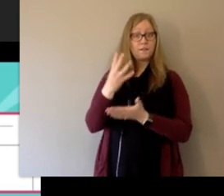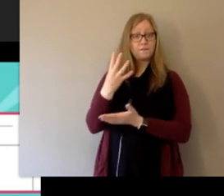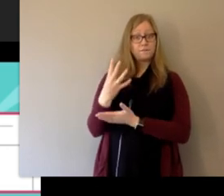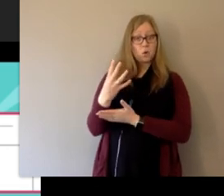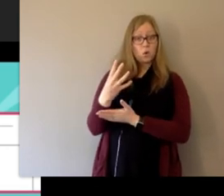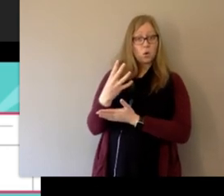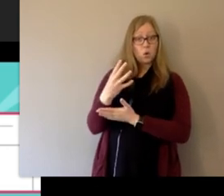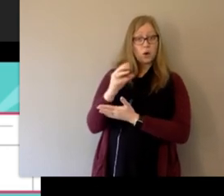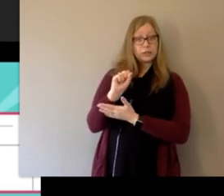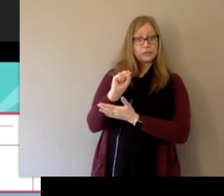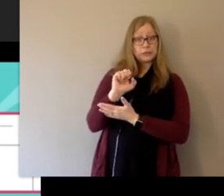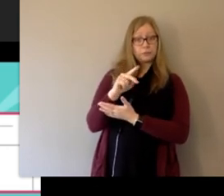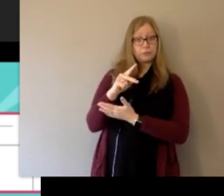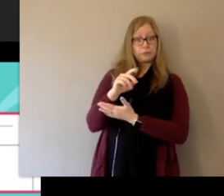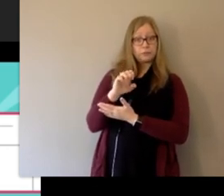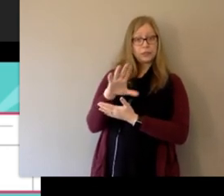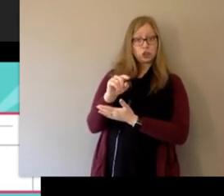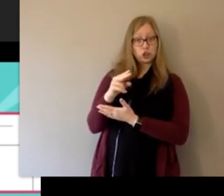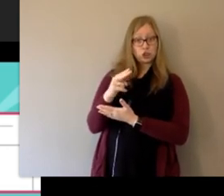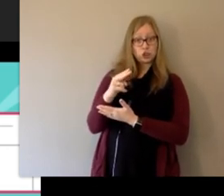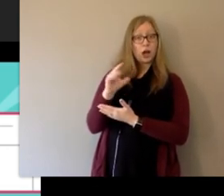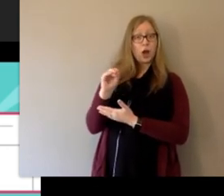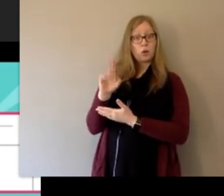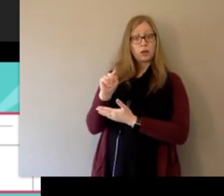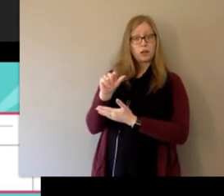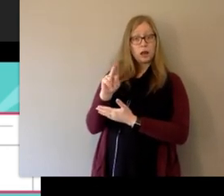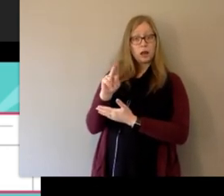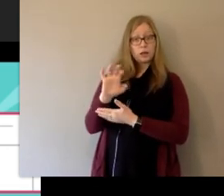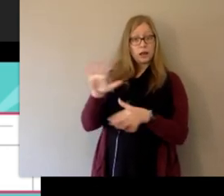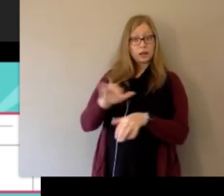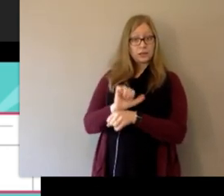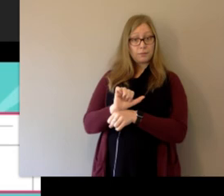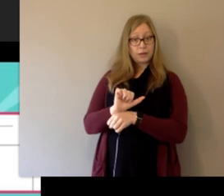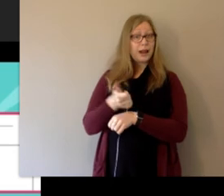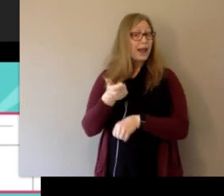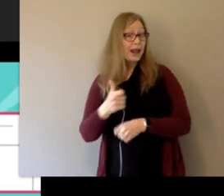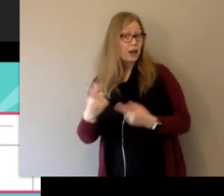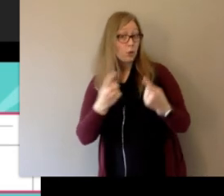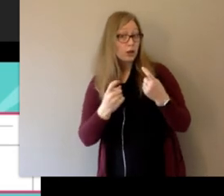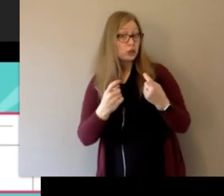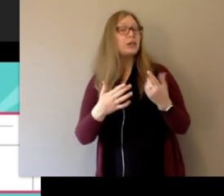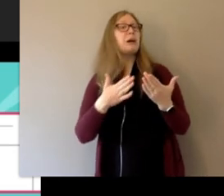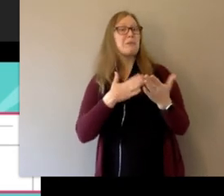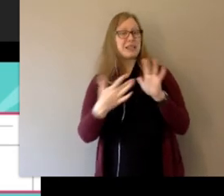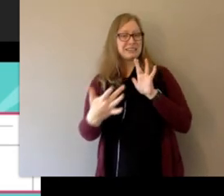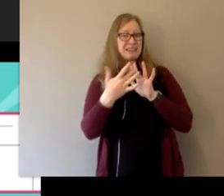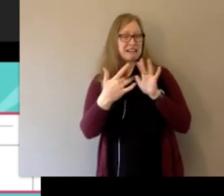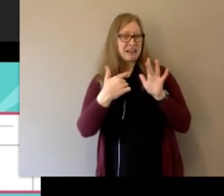Introduction Assignment. If you have any questions, please reach out. Otherwise, good luck.